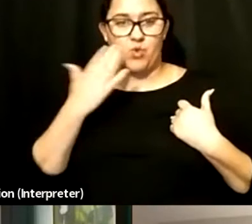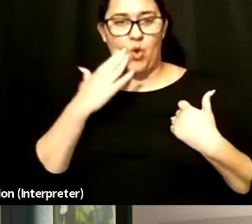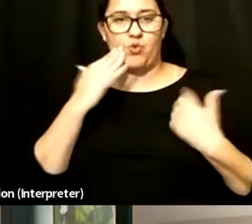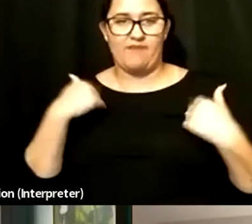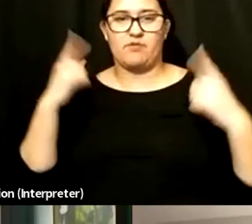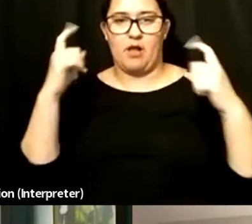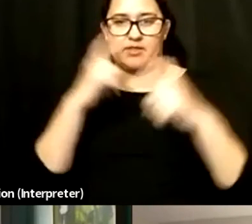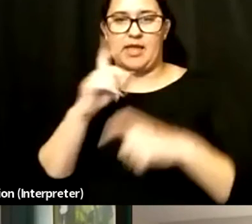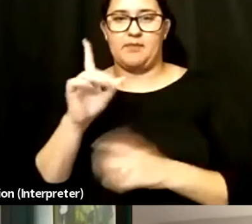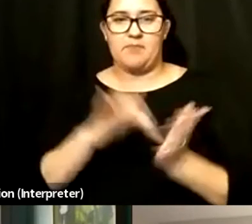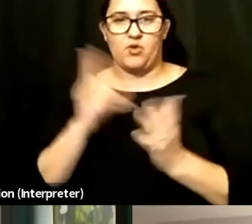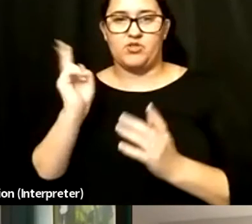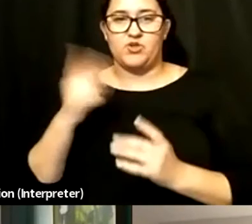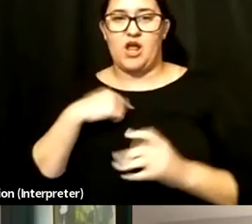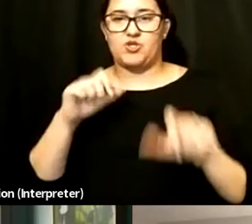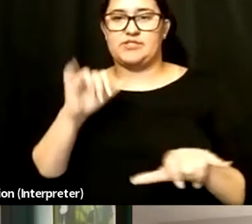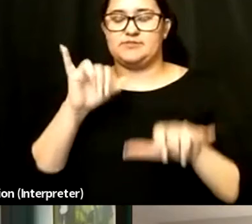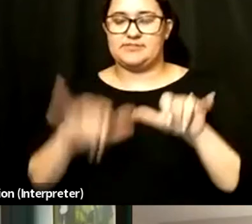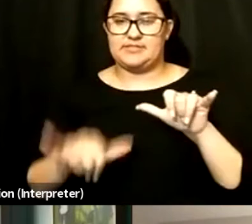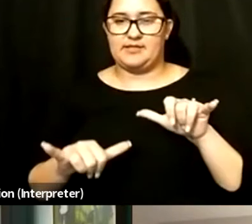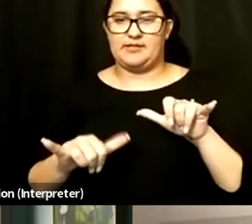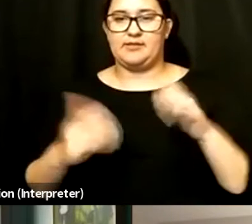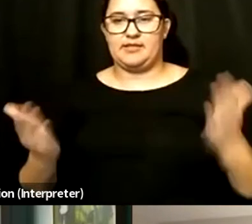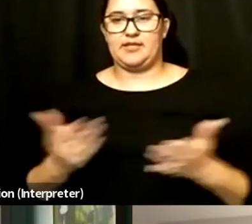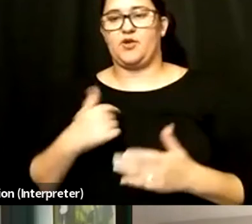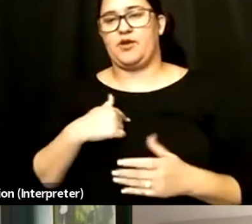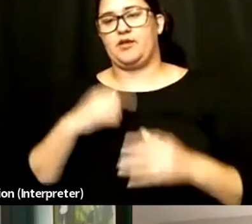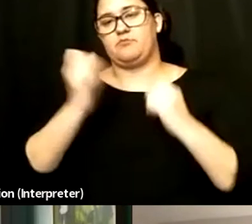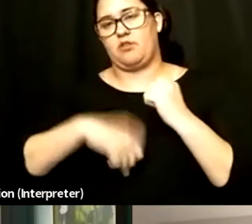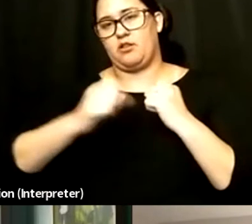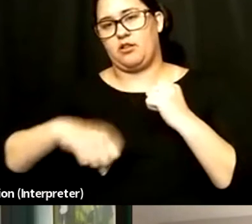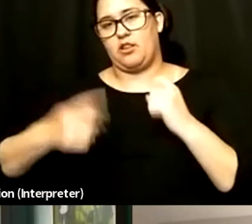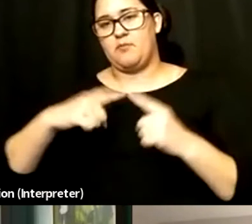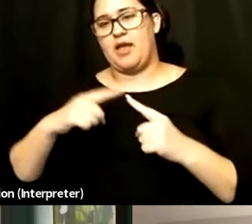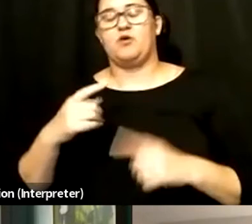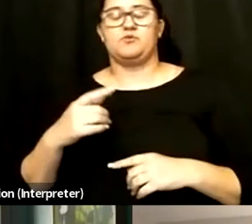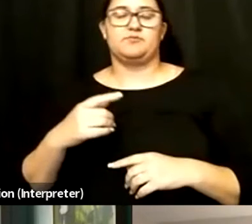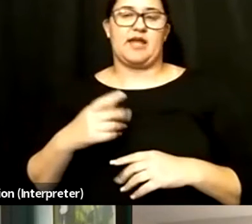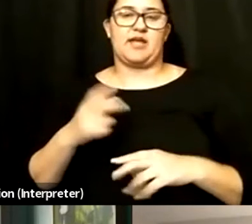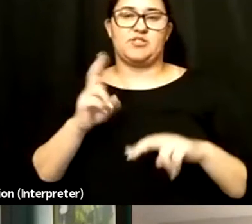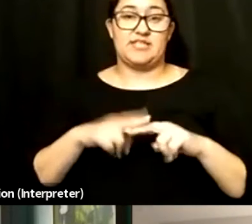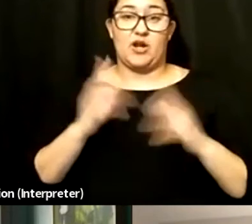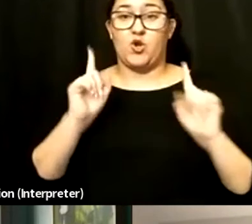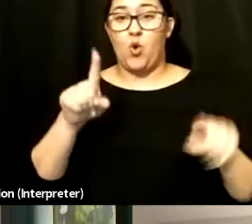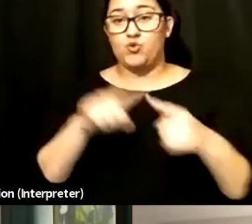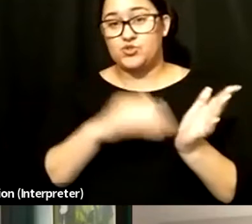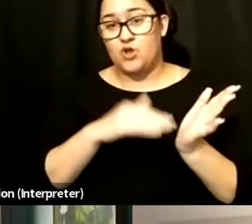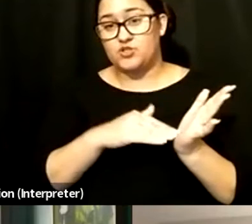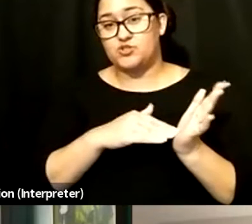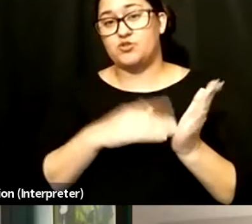can sit there and give an extremely long medical history, right? And talk